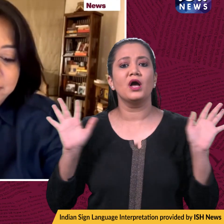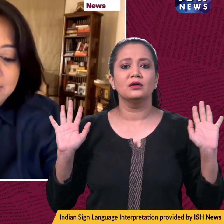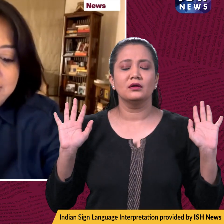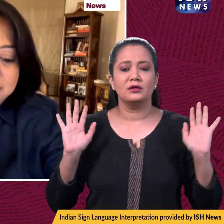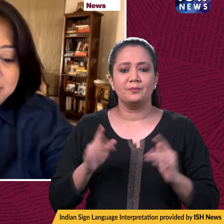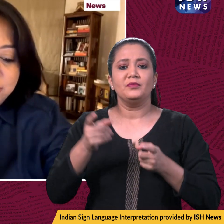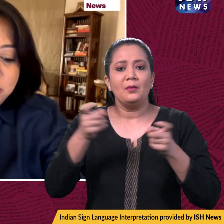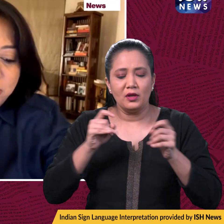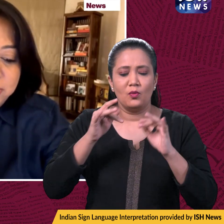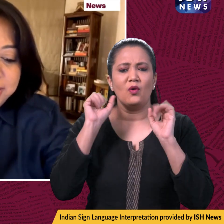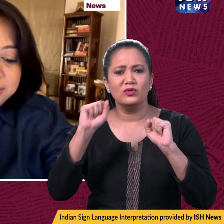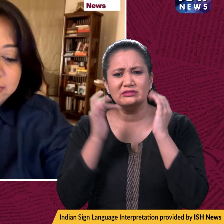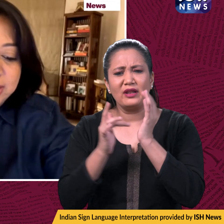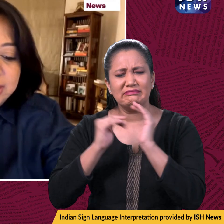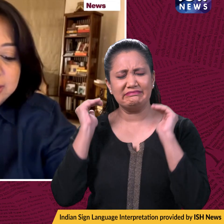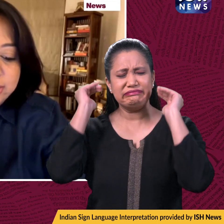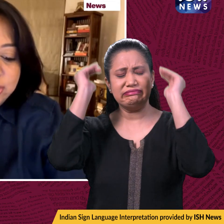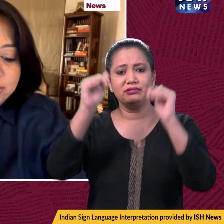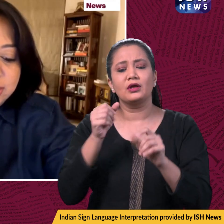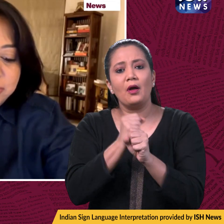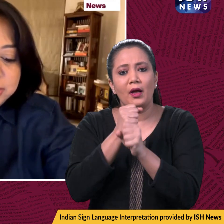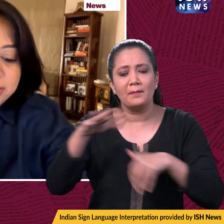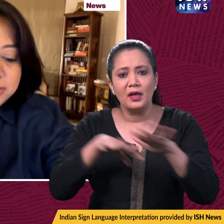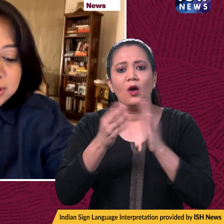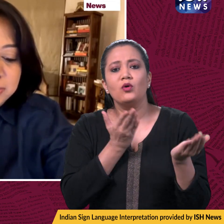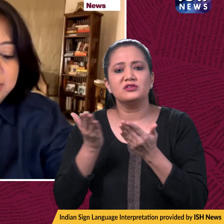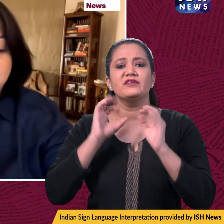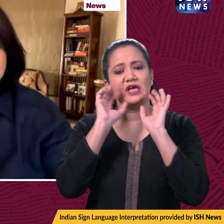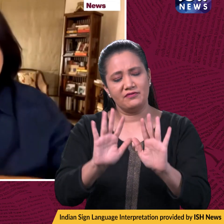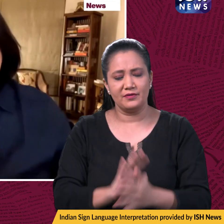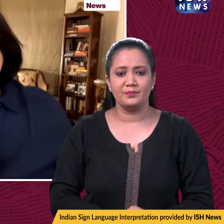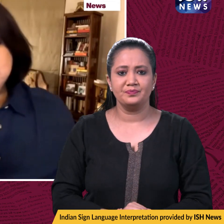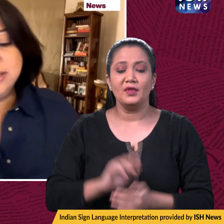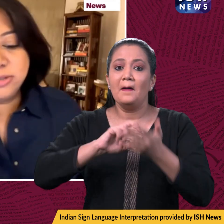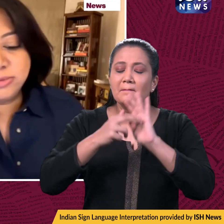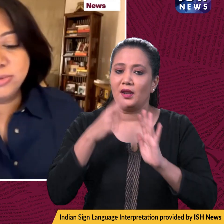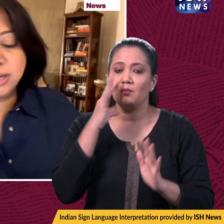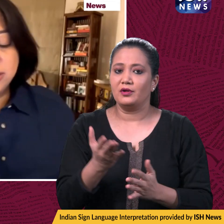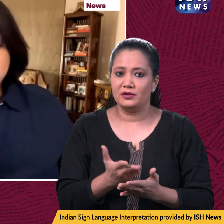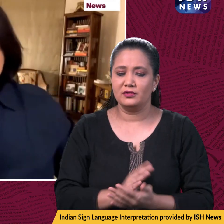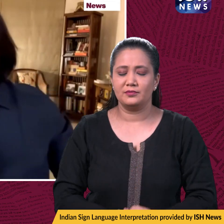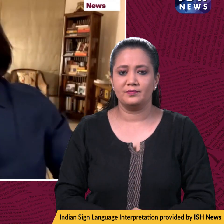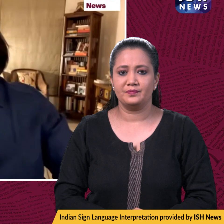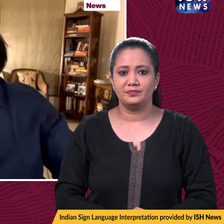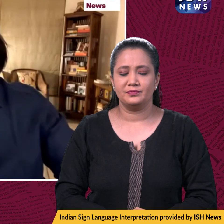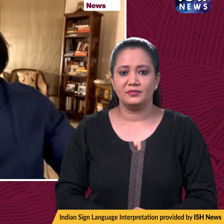digital and managed from a comprehensive digital government services platform. Gives new meaning to,